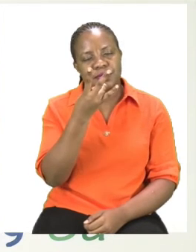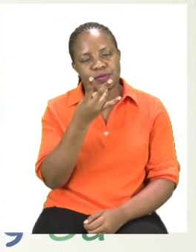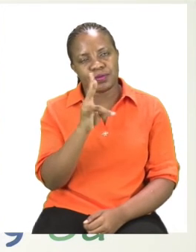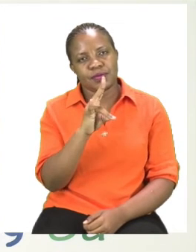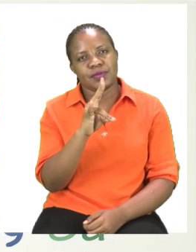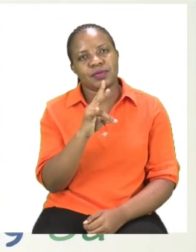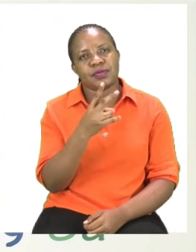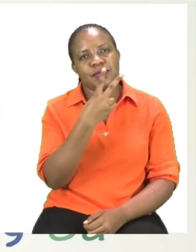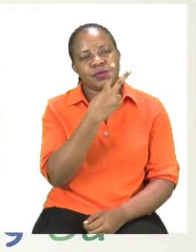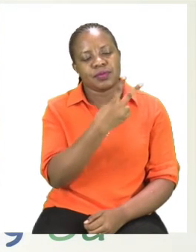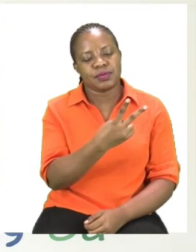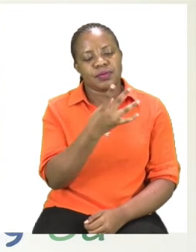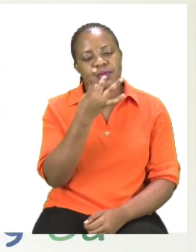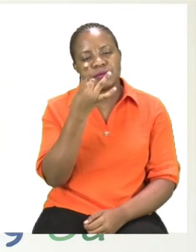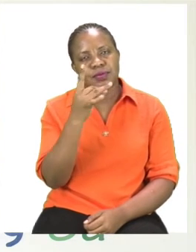27,